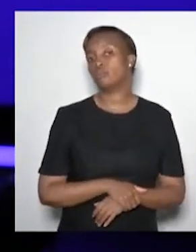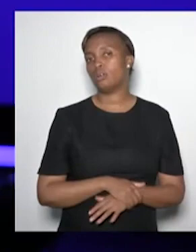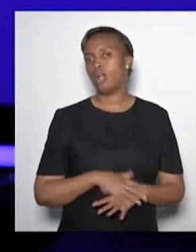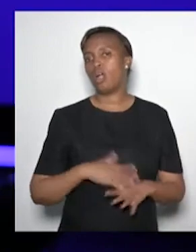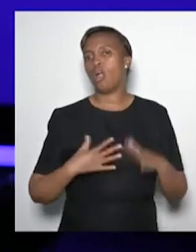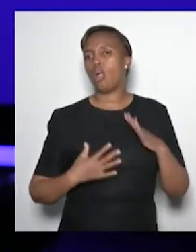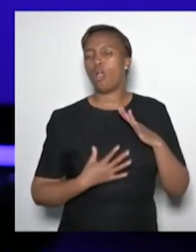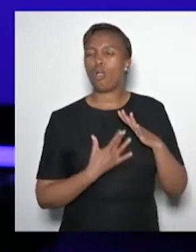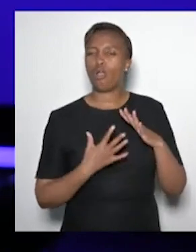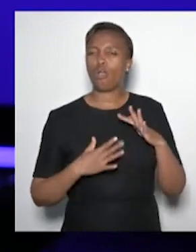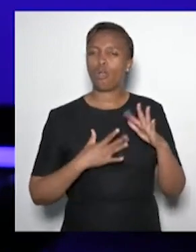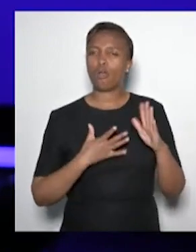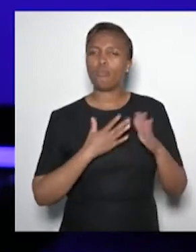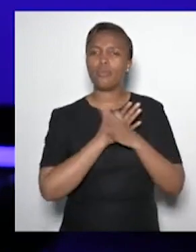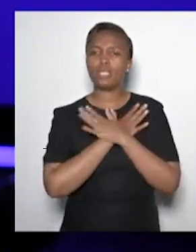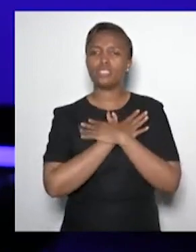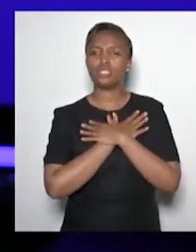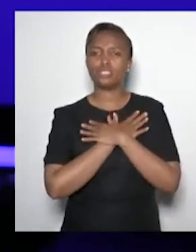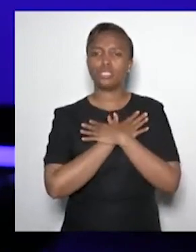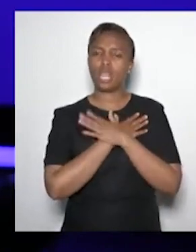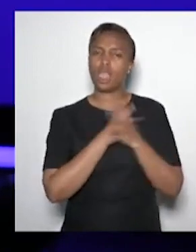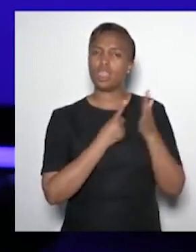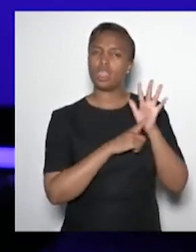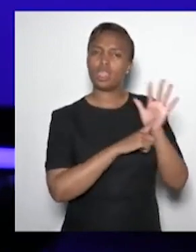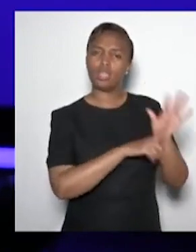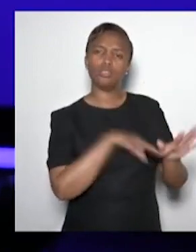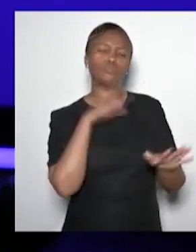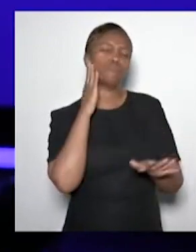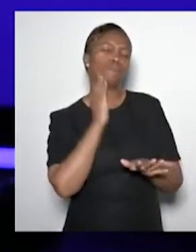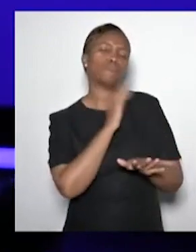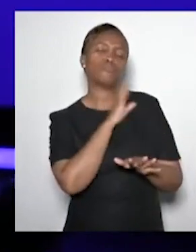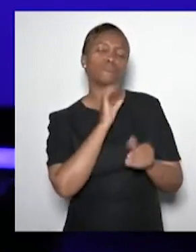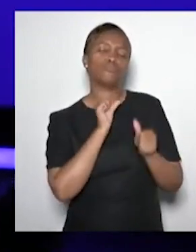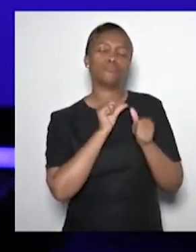compassion. They even show grace better.